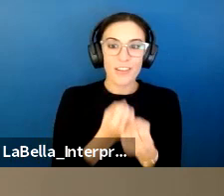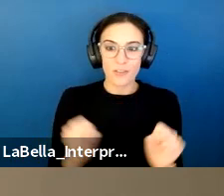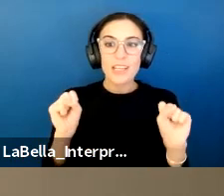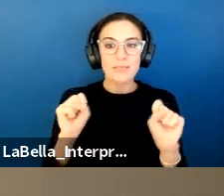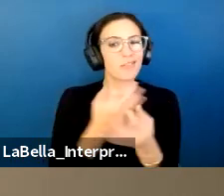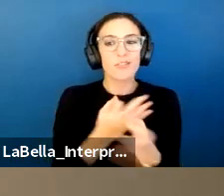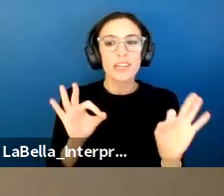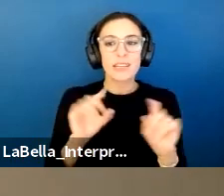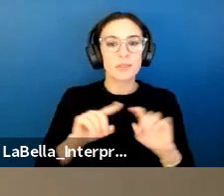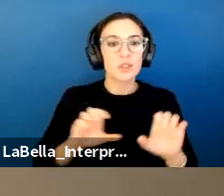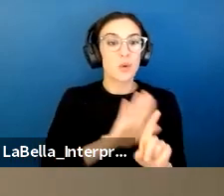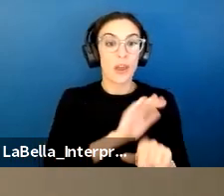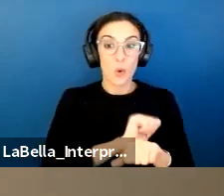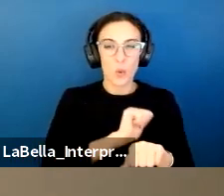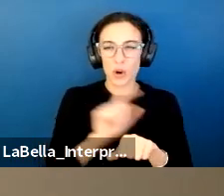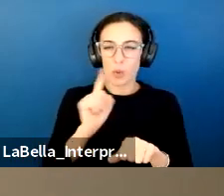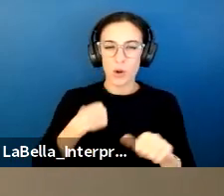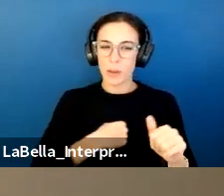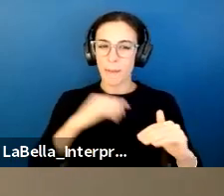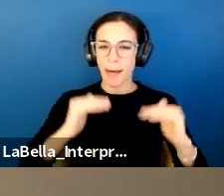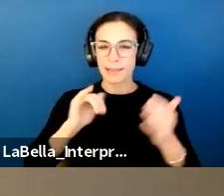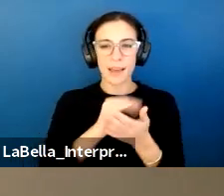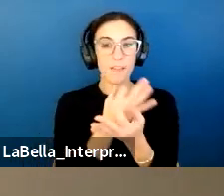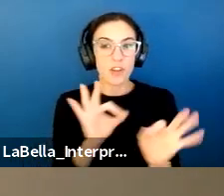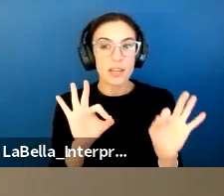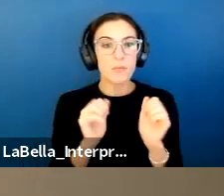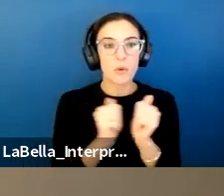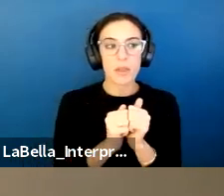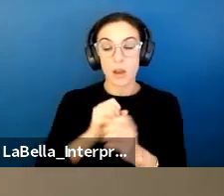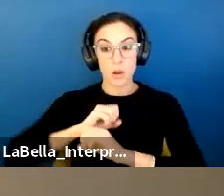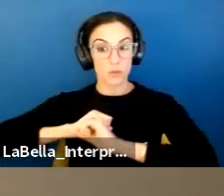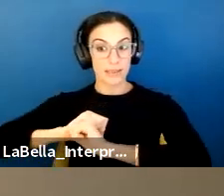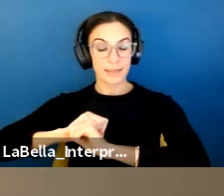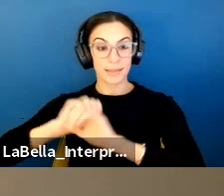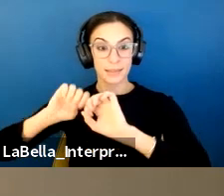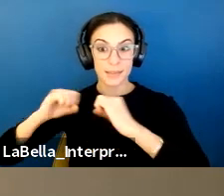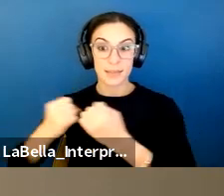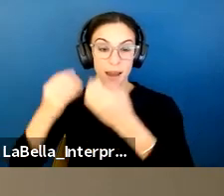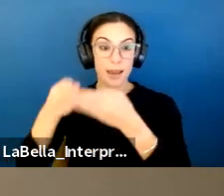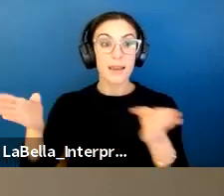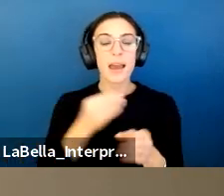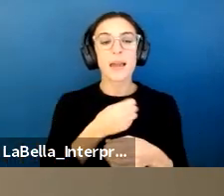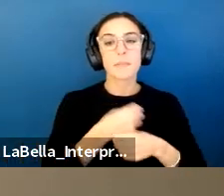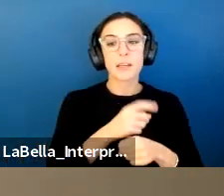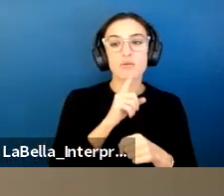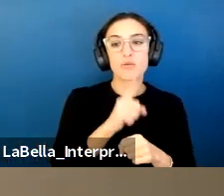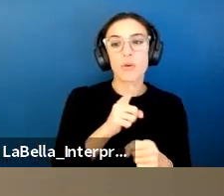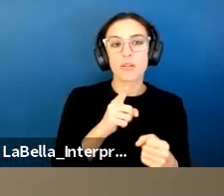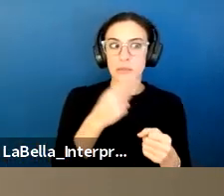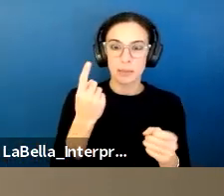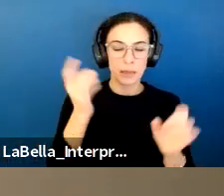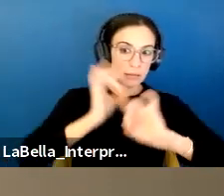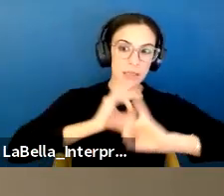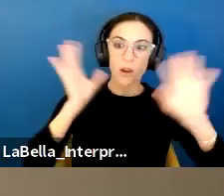work. Where do we balance that freedom with protecting the society and making sure that something terrible